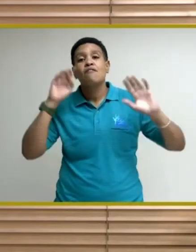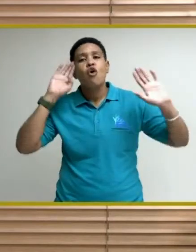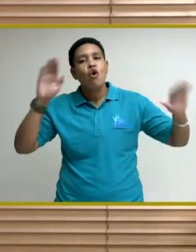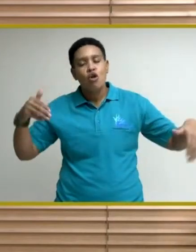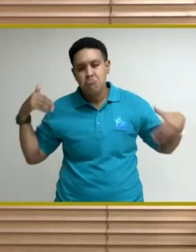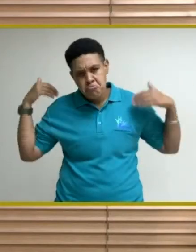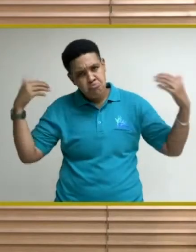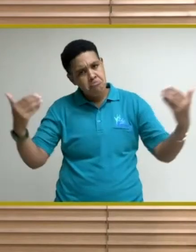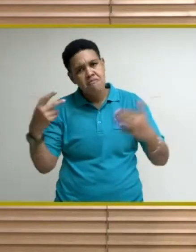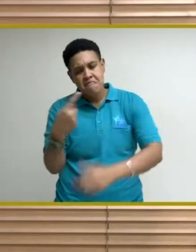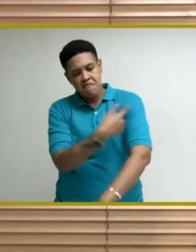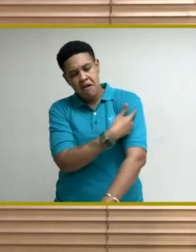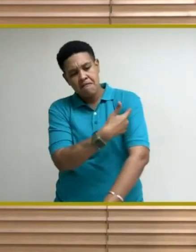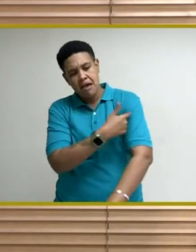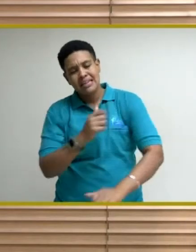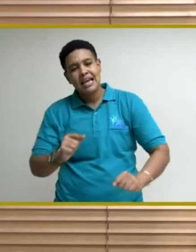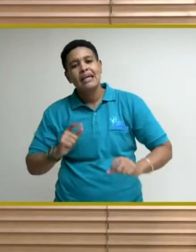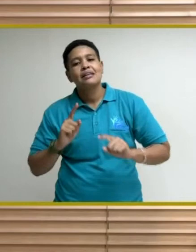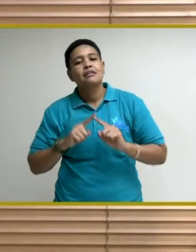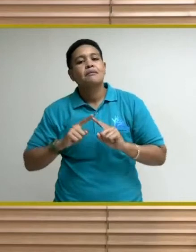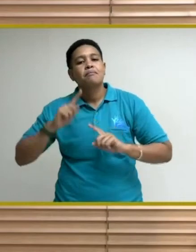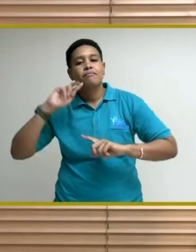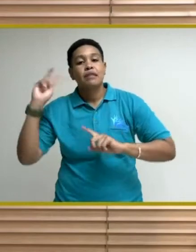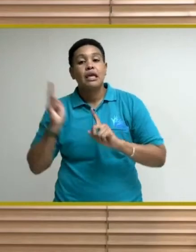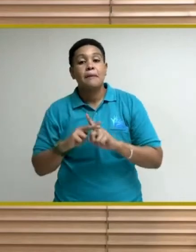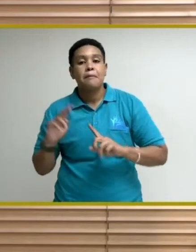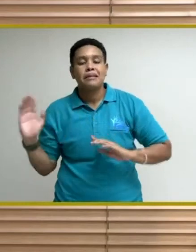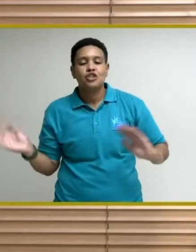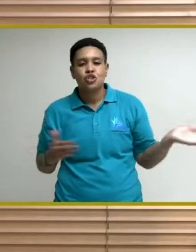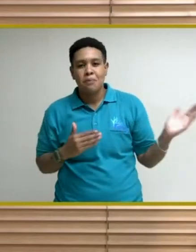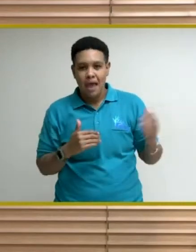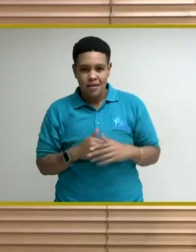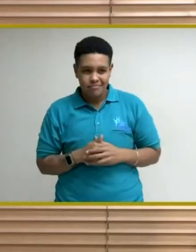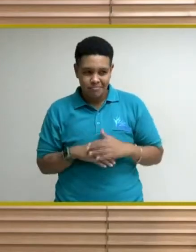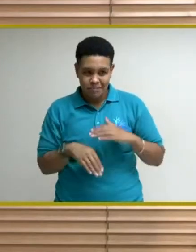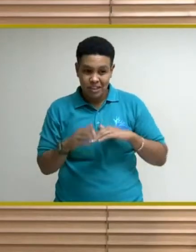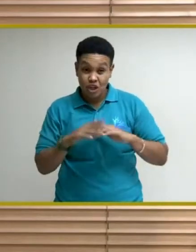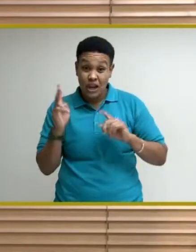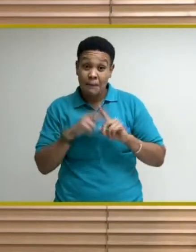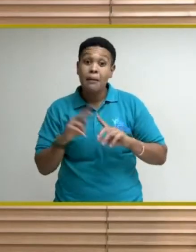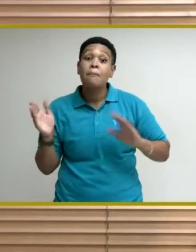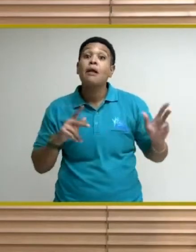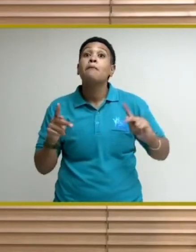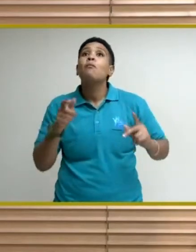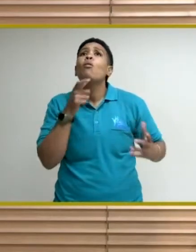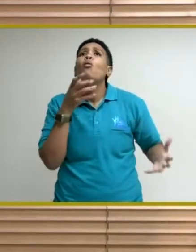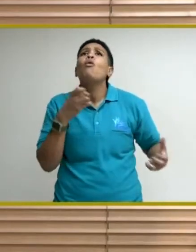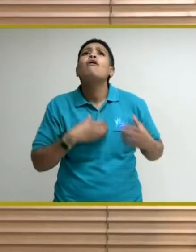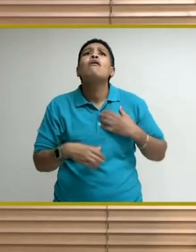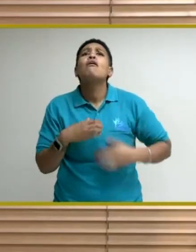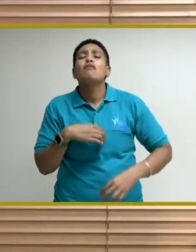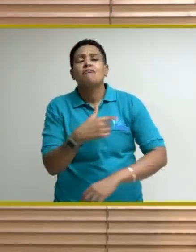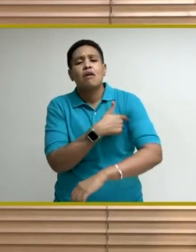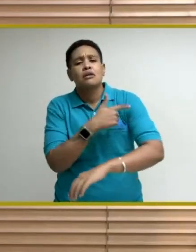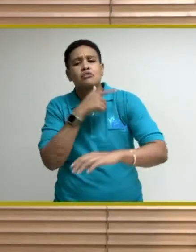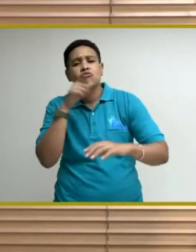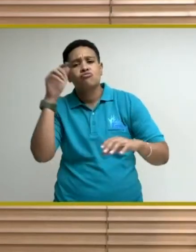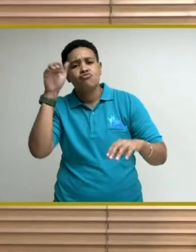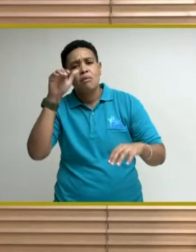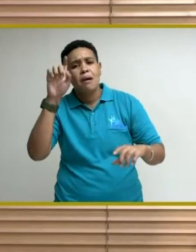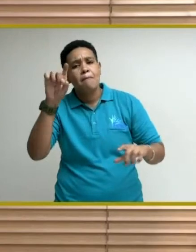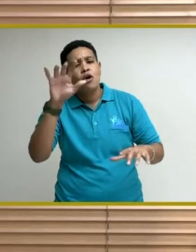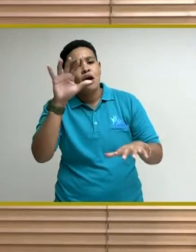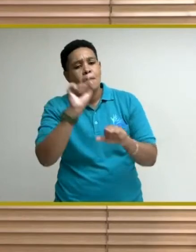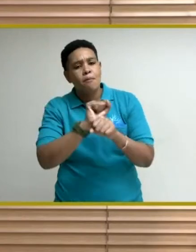be vaccinated based on the implementation plan. And persons wishing to be vaccinated are reminded that they must make